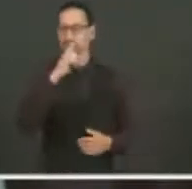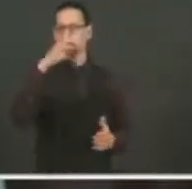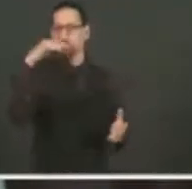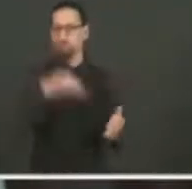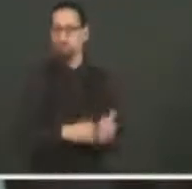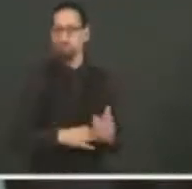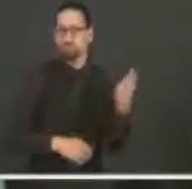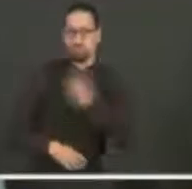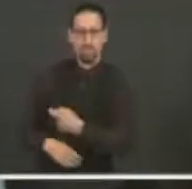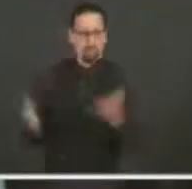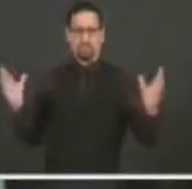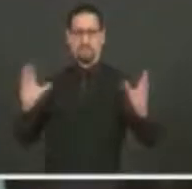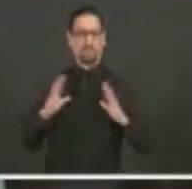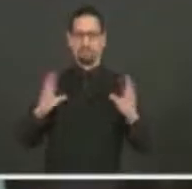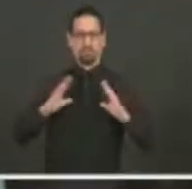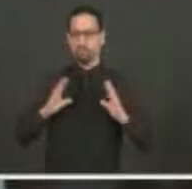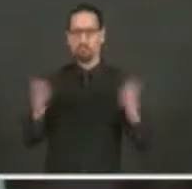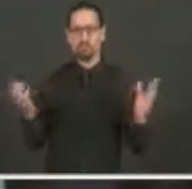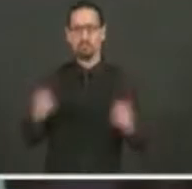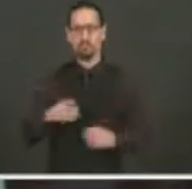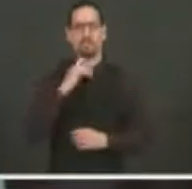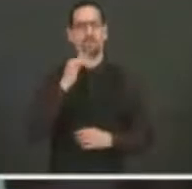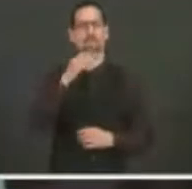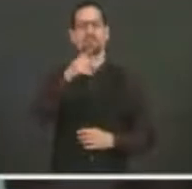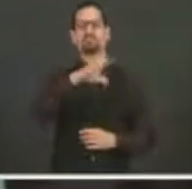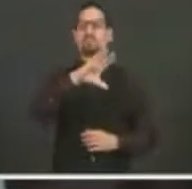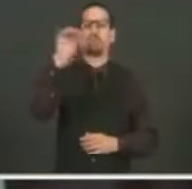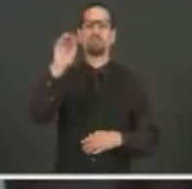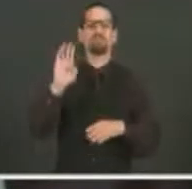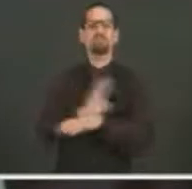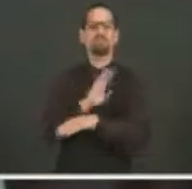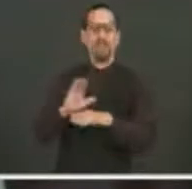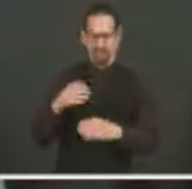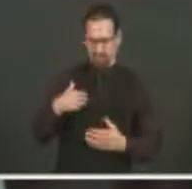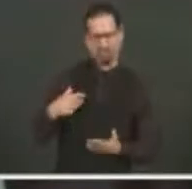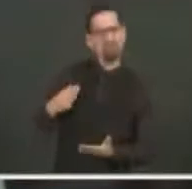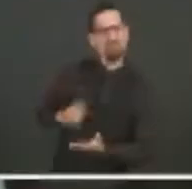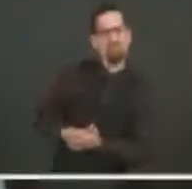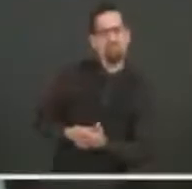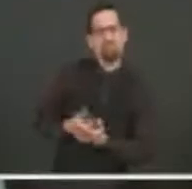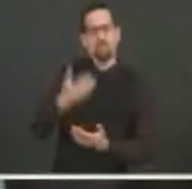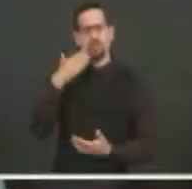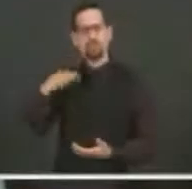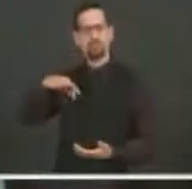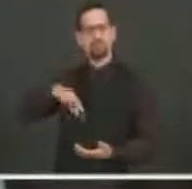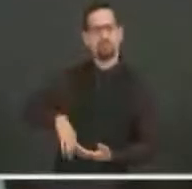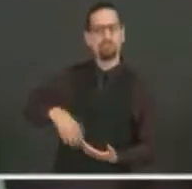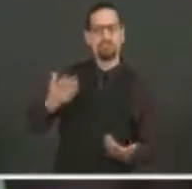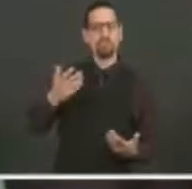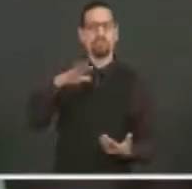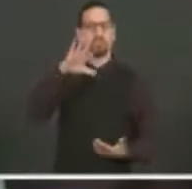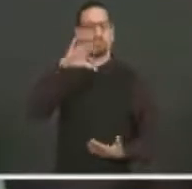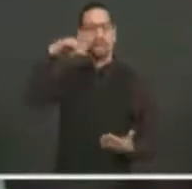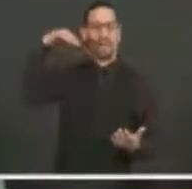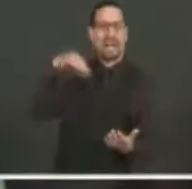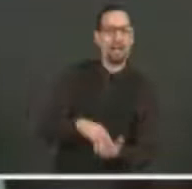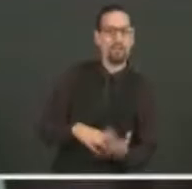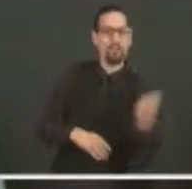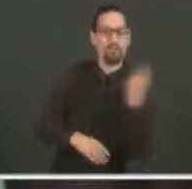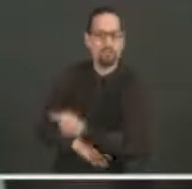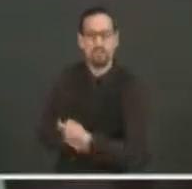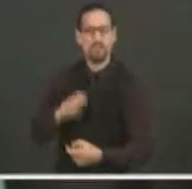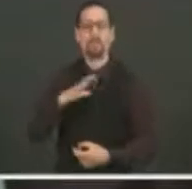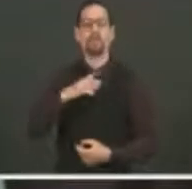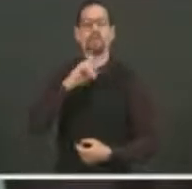100,000. If you're a company or very wealthy, you want to give $500,000, send us the money. These people need it. They're going to use it on food to feed